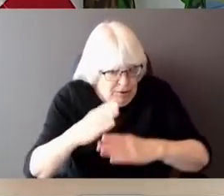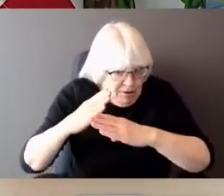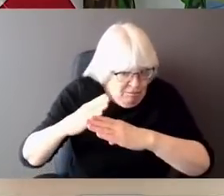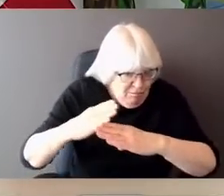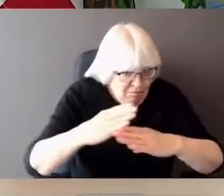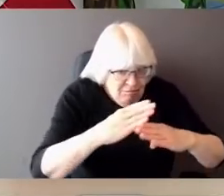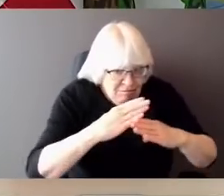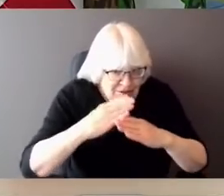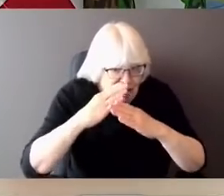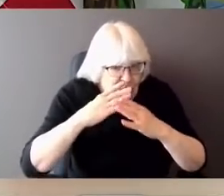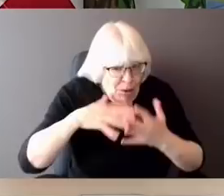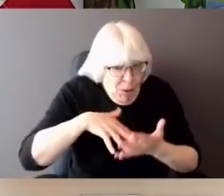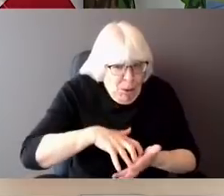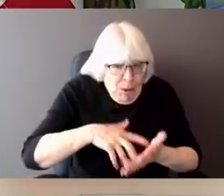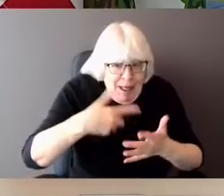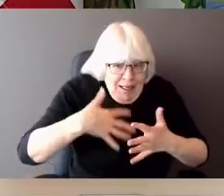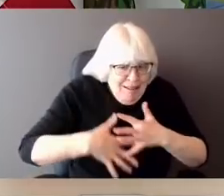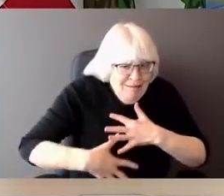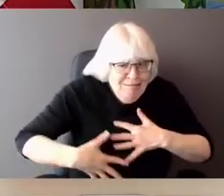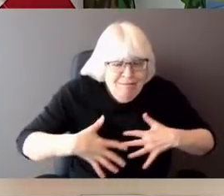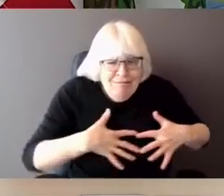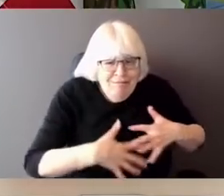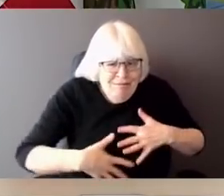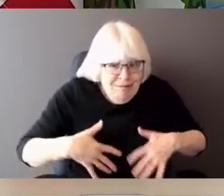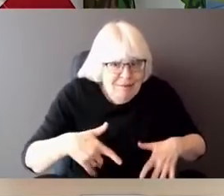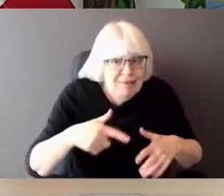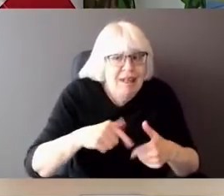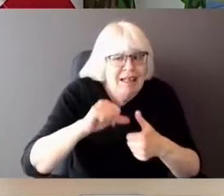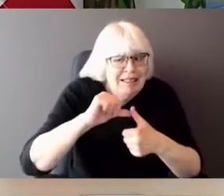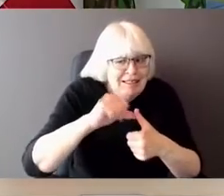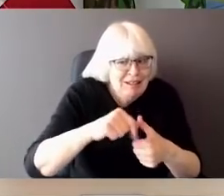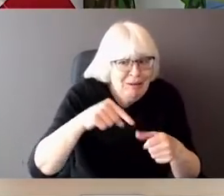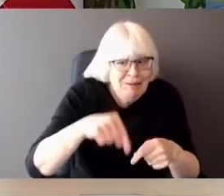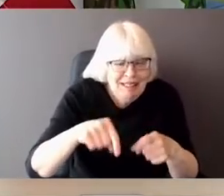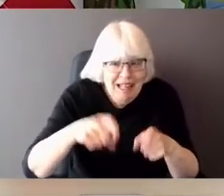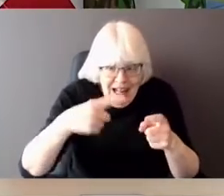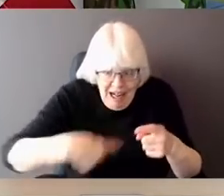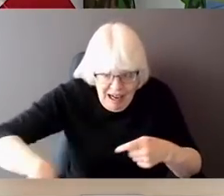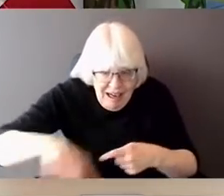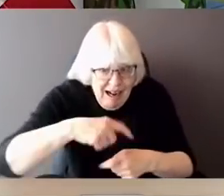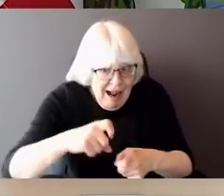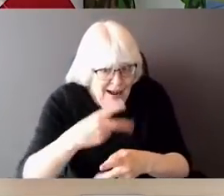other viruses that are transmitting through the community before COVID-19.